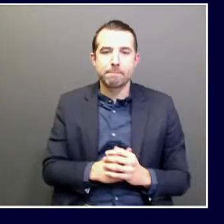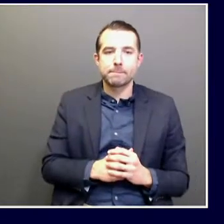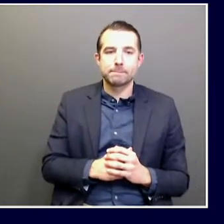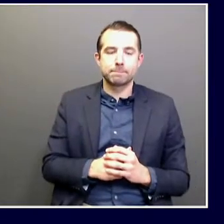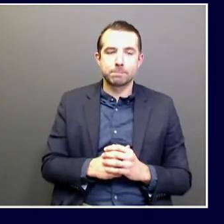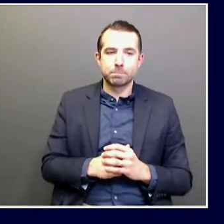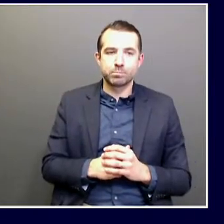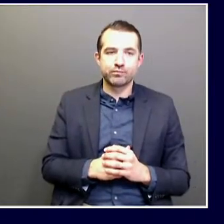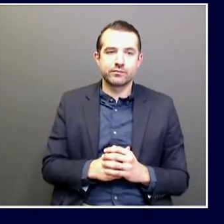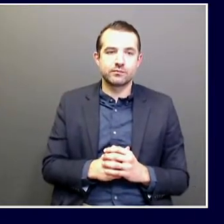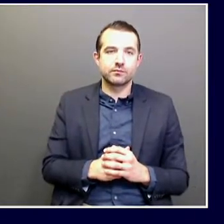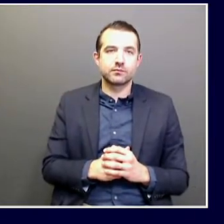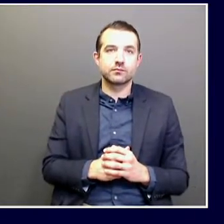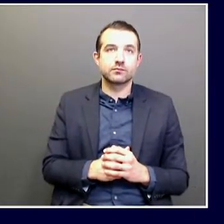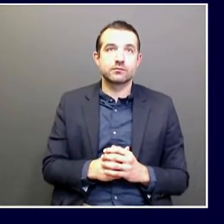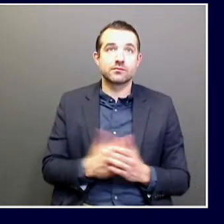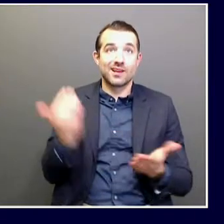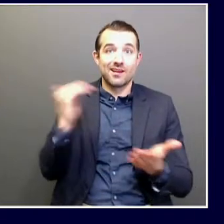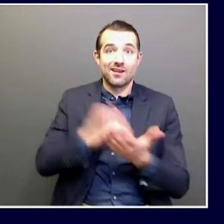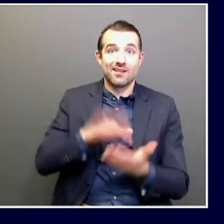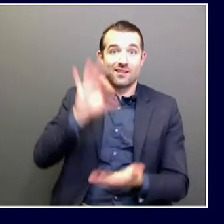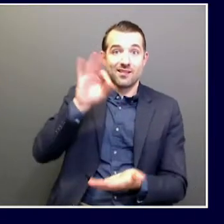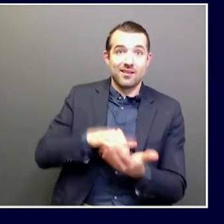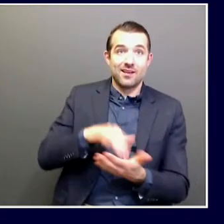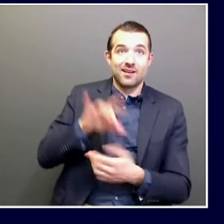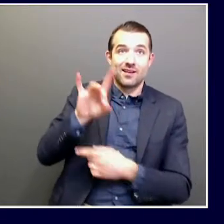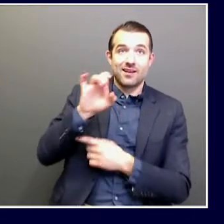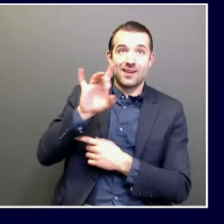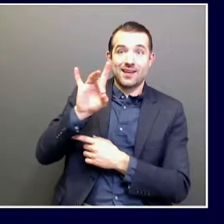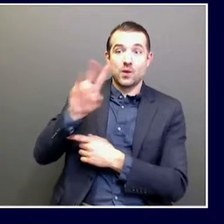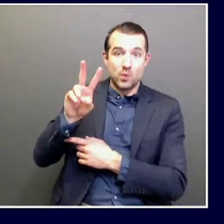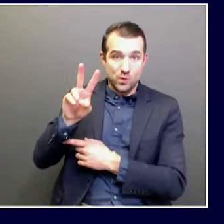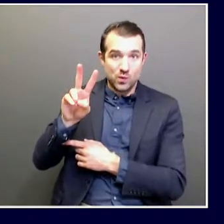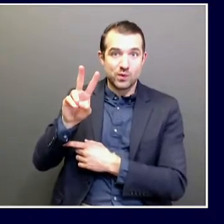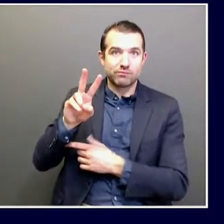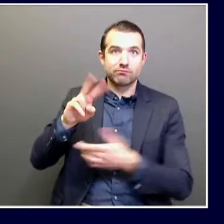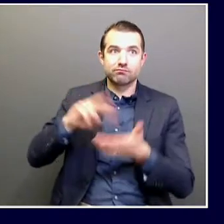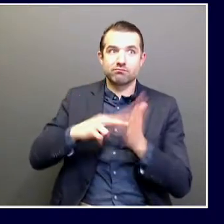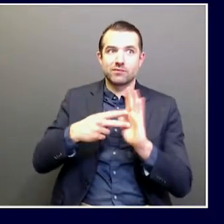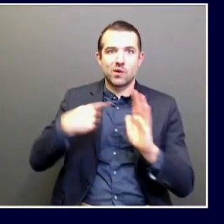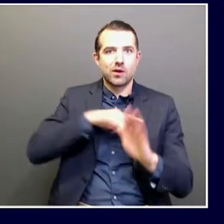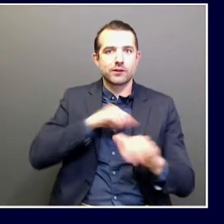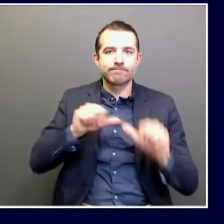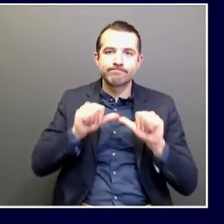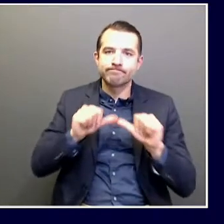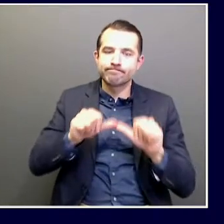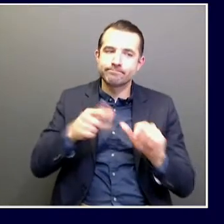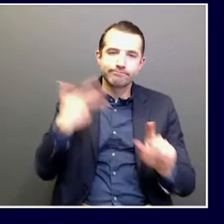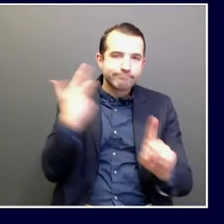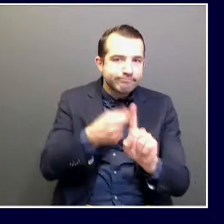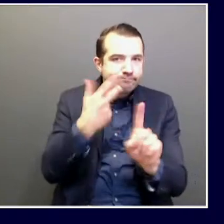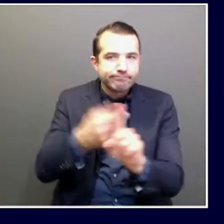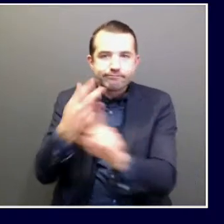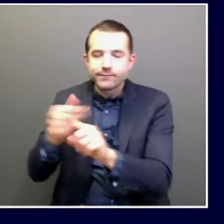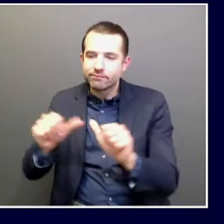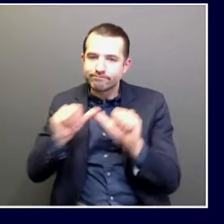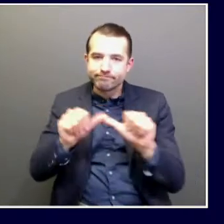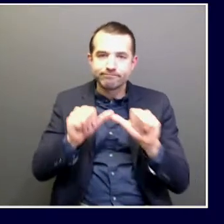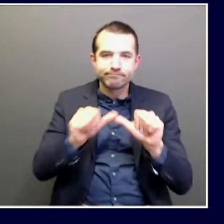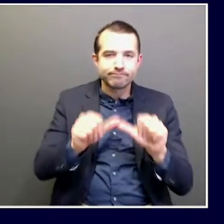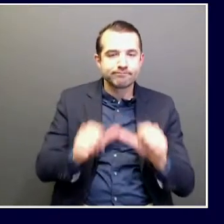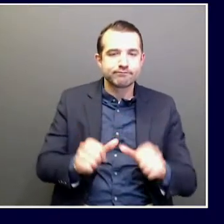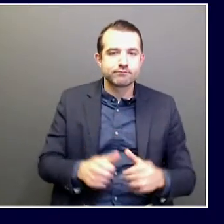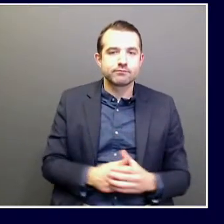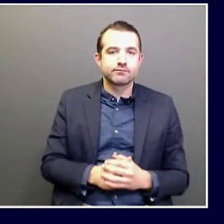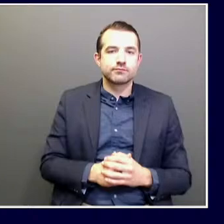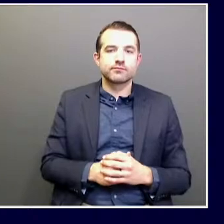again, 9,882, show that we are continuing to make strong progress on vaccines. Now, breaking